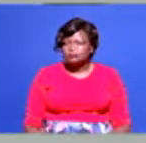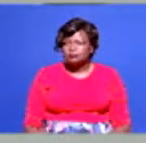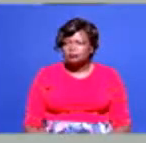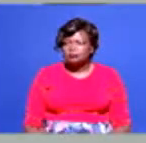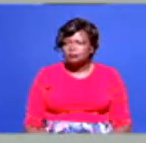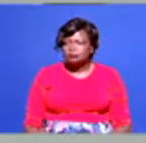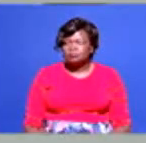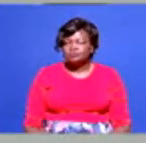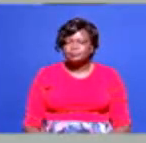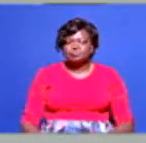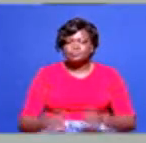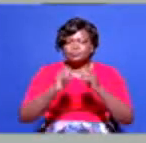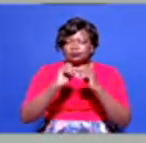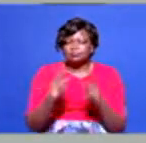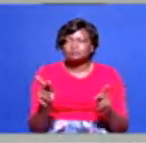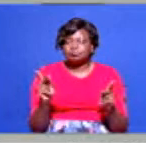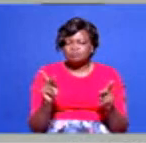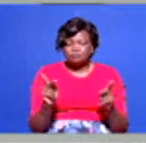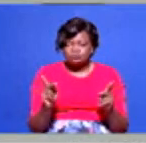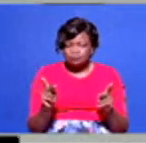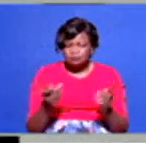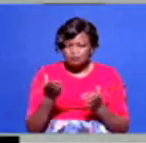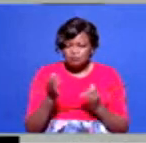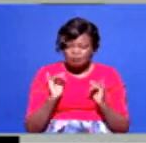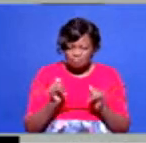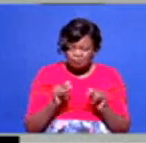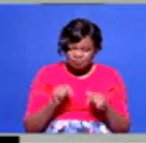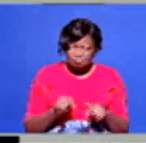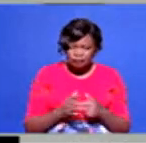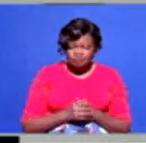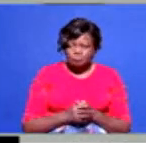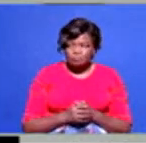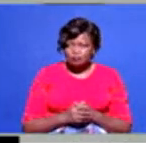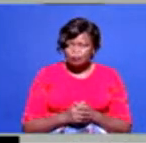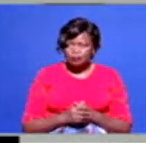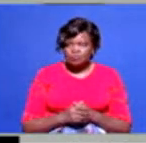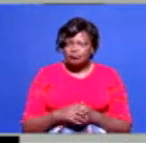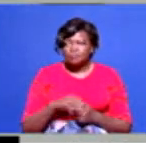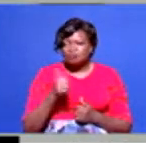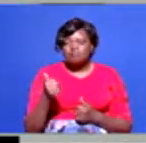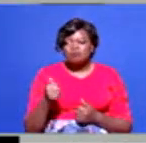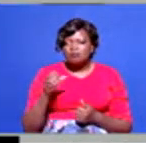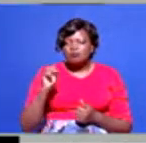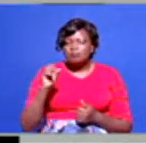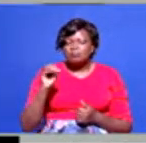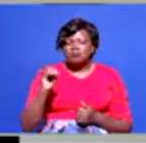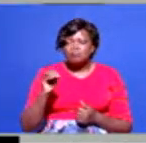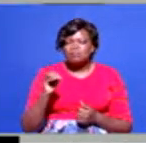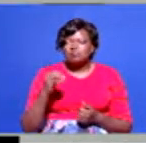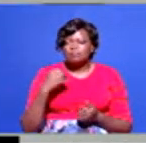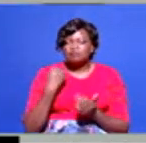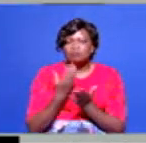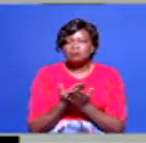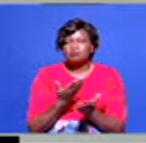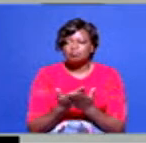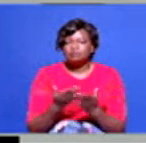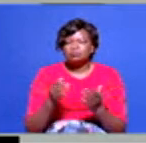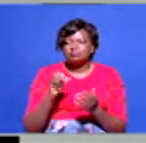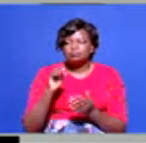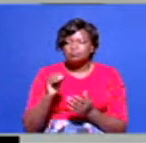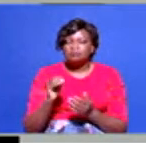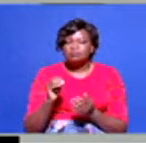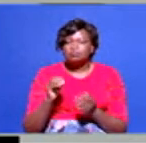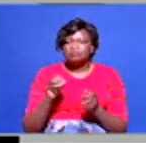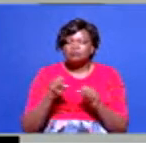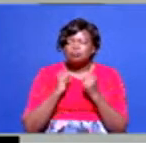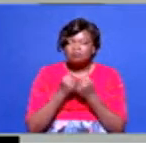All right, taking a look at the business stories today, non-deposit taking SACCOs have appealed to the SACCO Society's regulatory authority